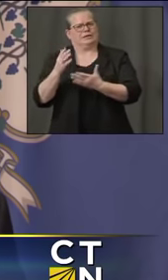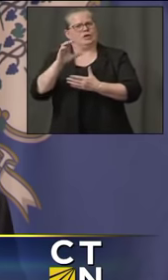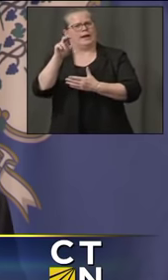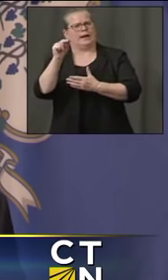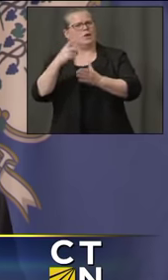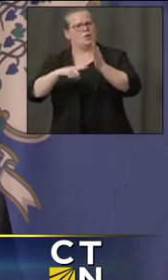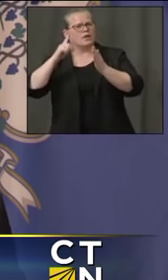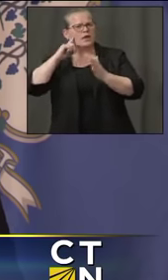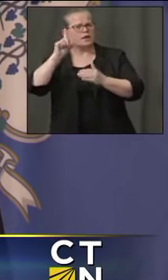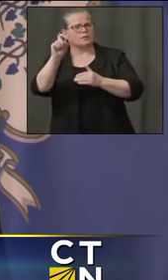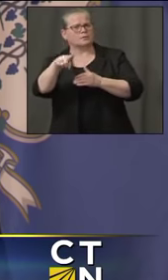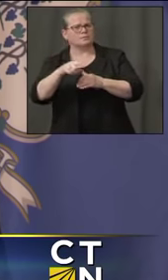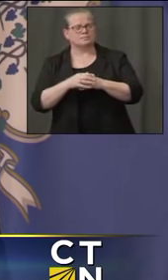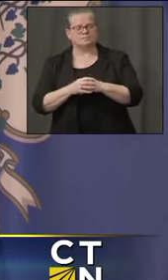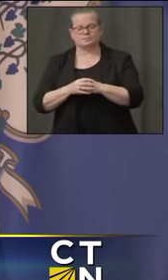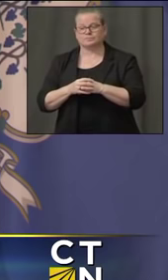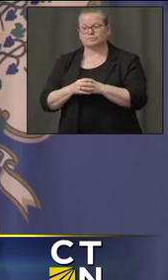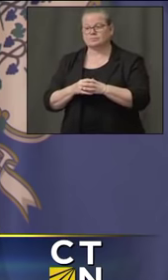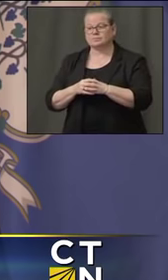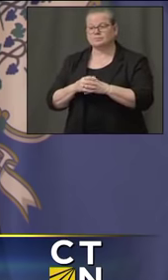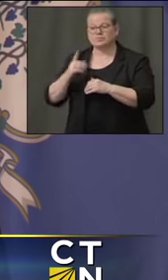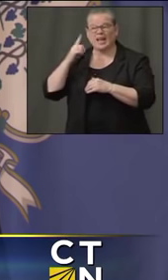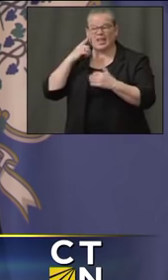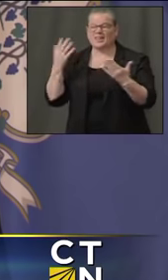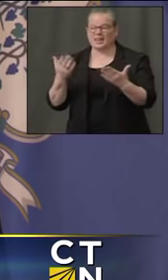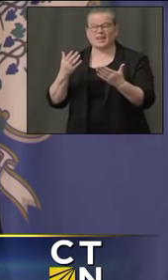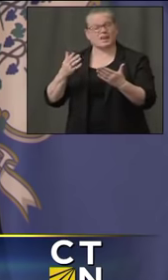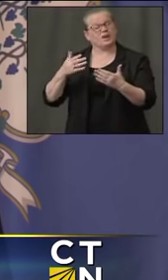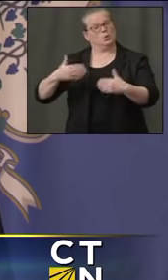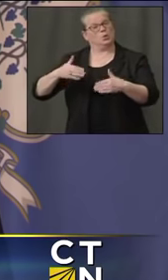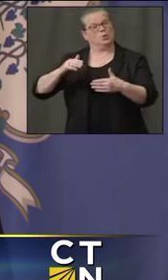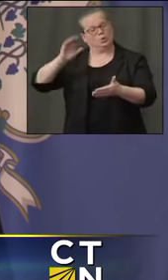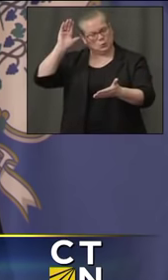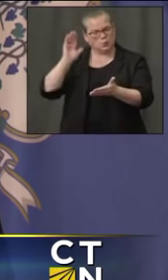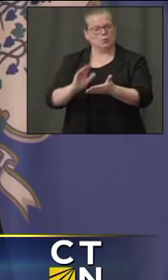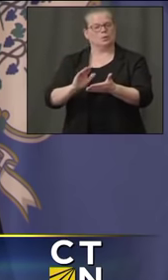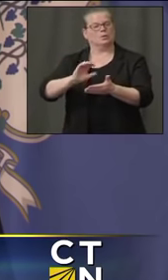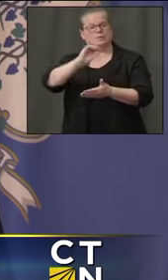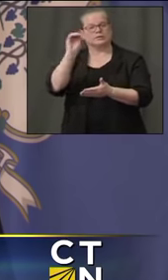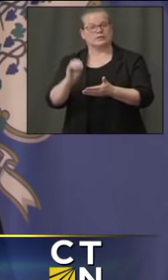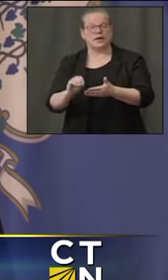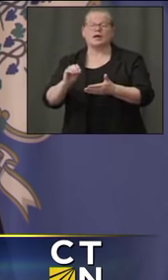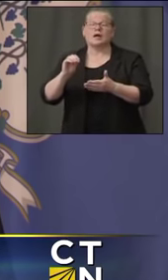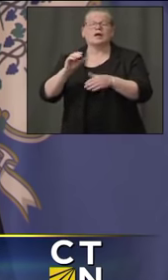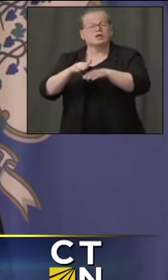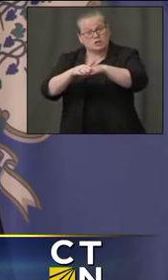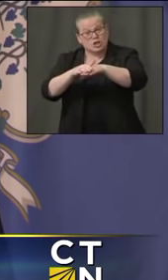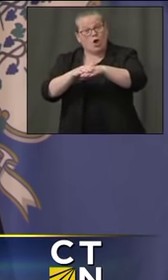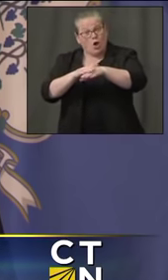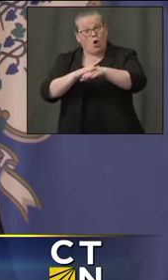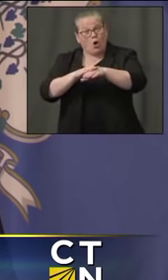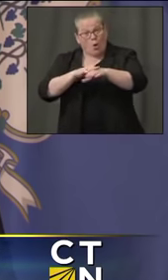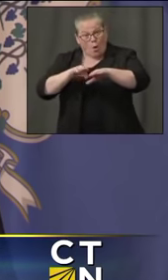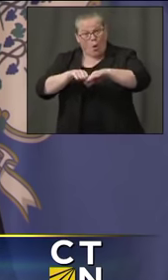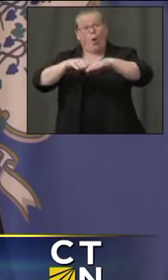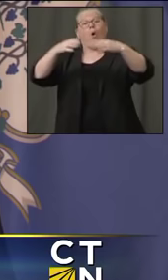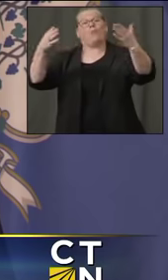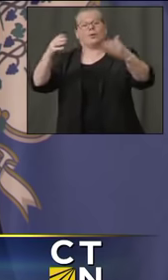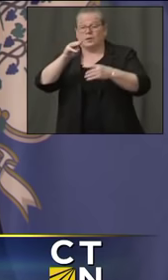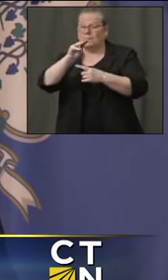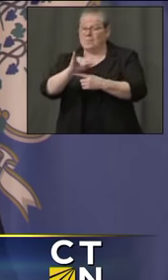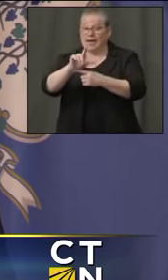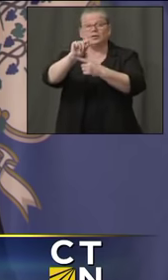going to be a slow way back, but I think we're starting on May 20th. And I think it's really important that store owners take